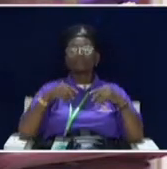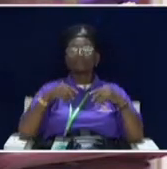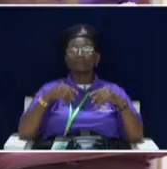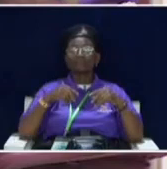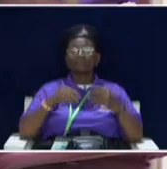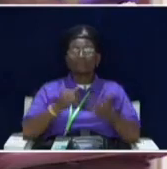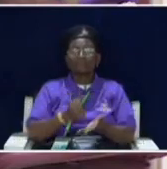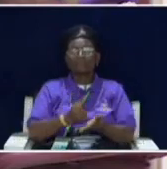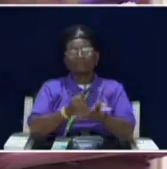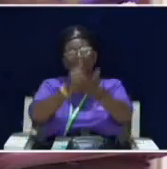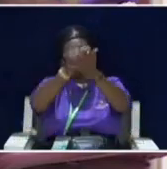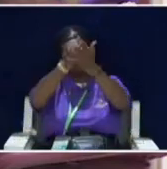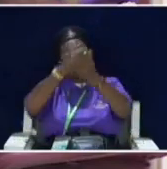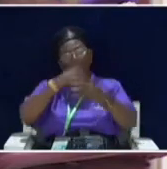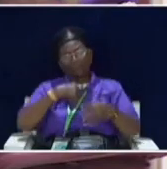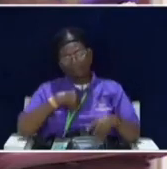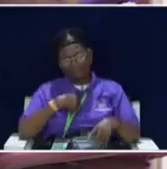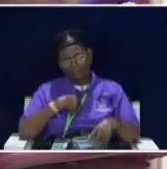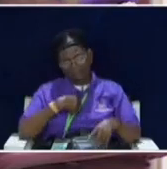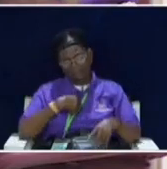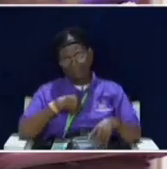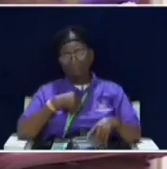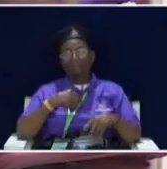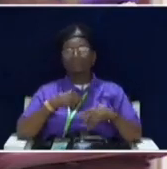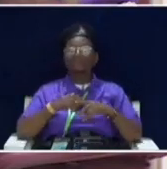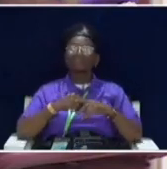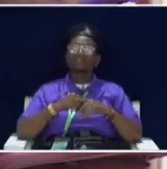Help me. That